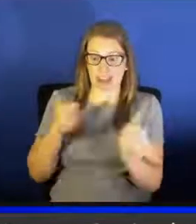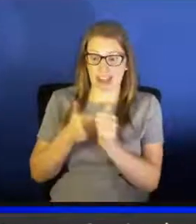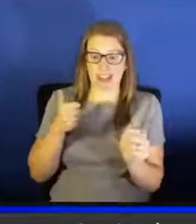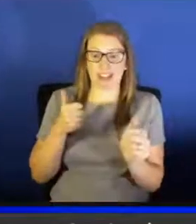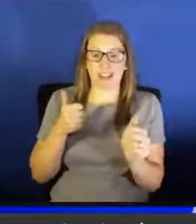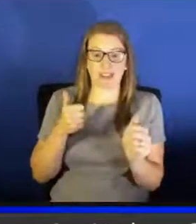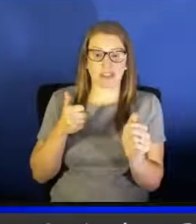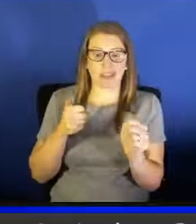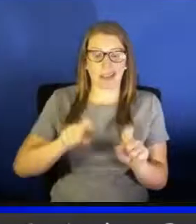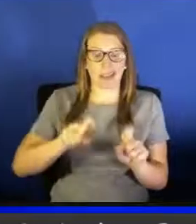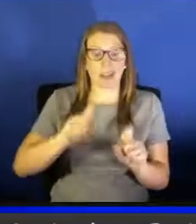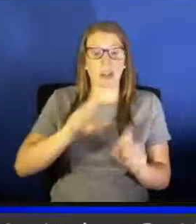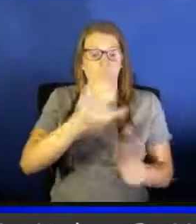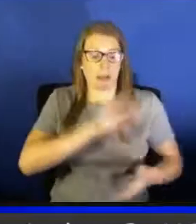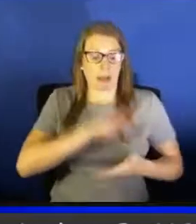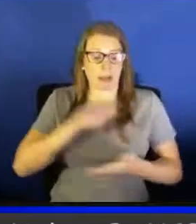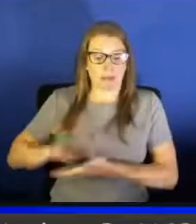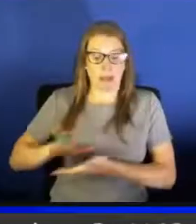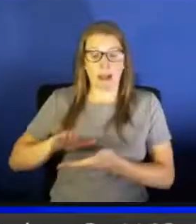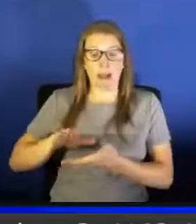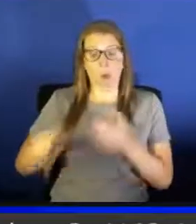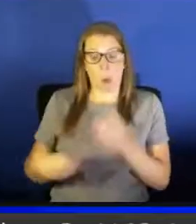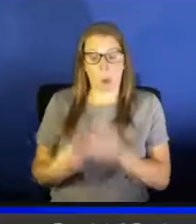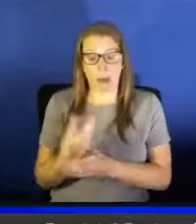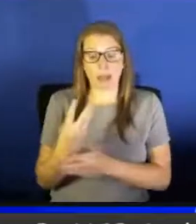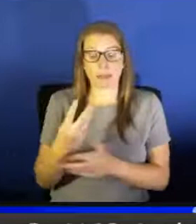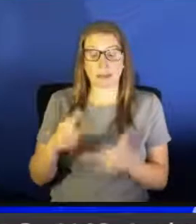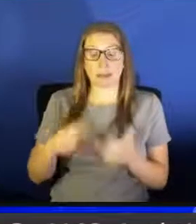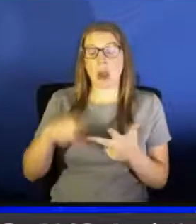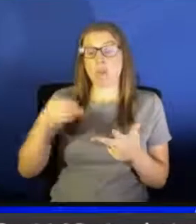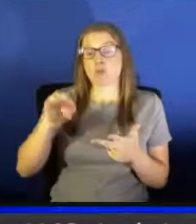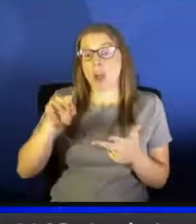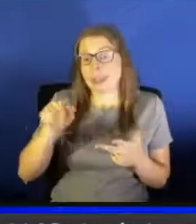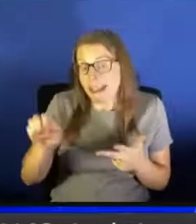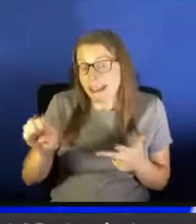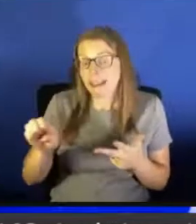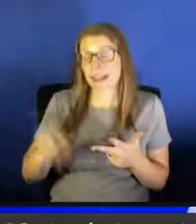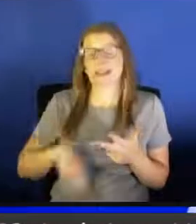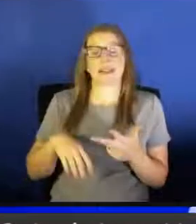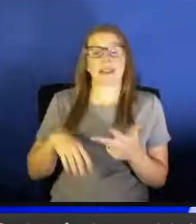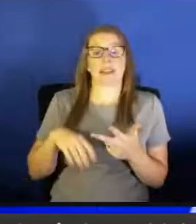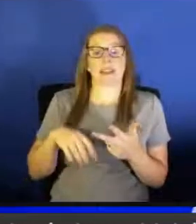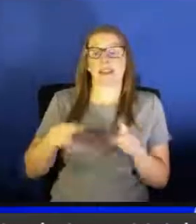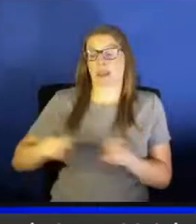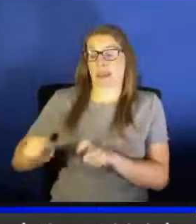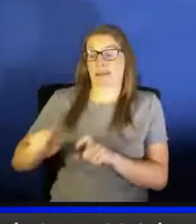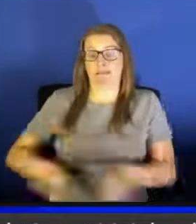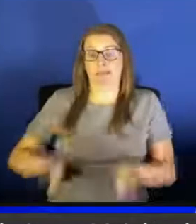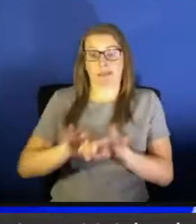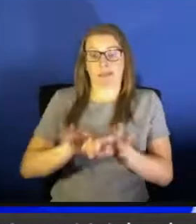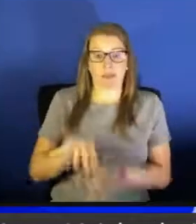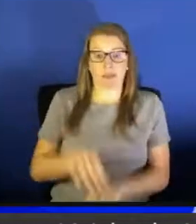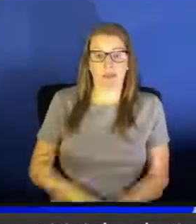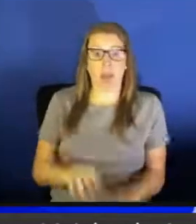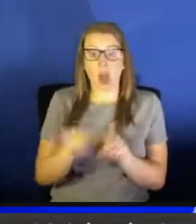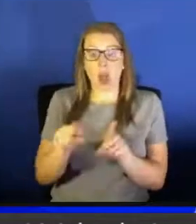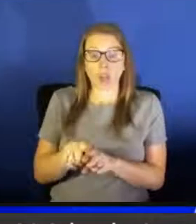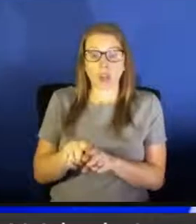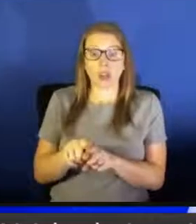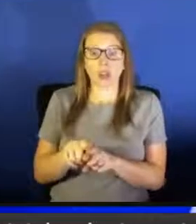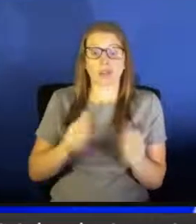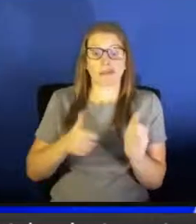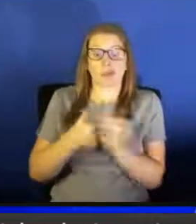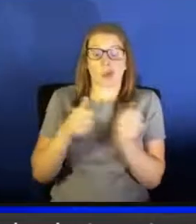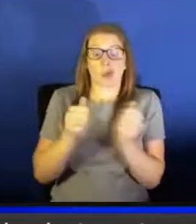also the colonoscopy, the prostate. All of those screenings are extremely important. Also other preventive measures like staying up to date with your vaccine.